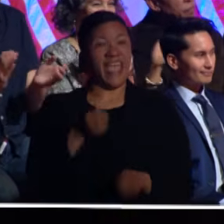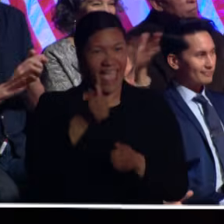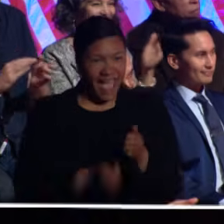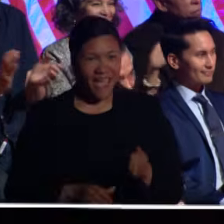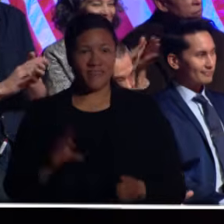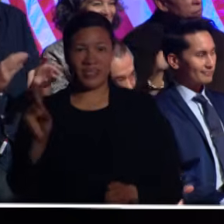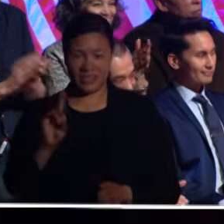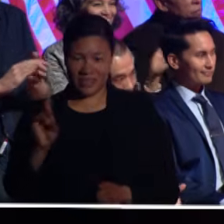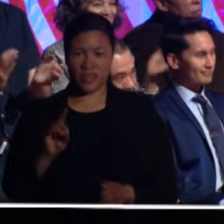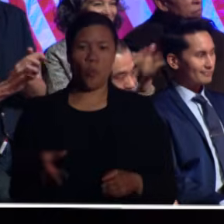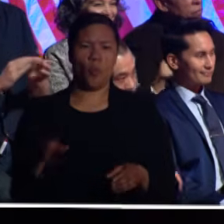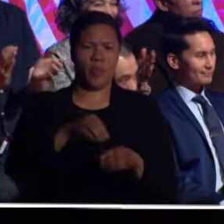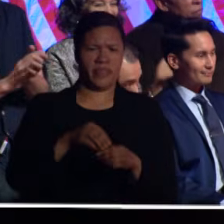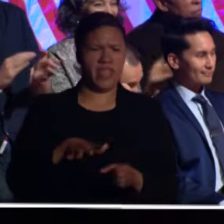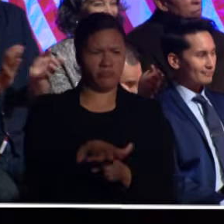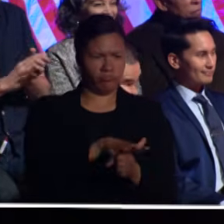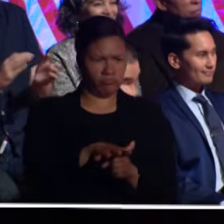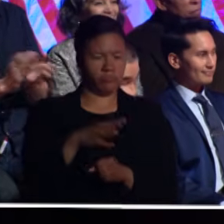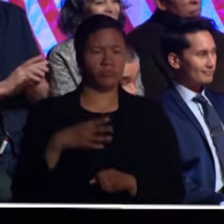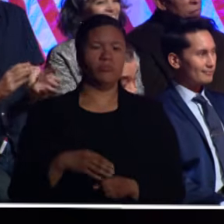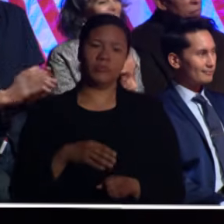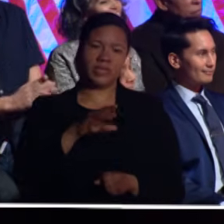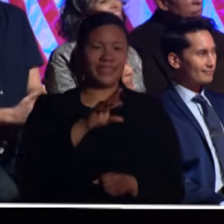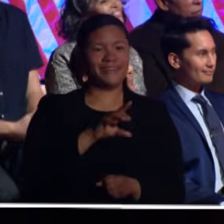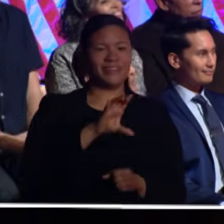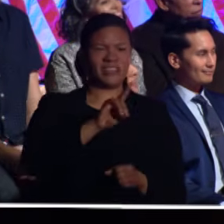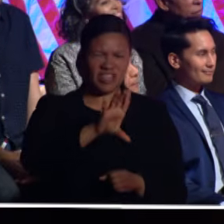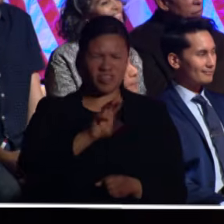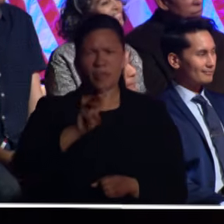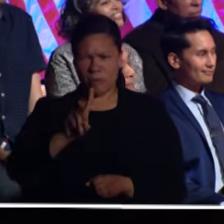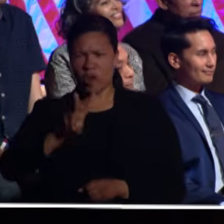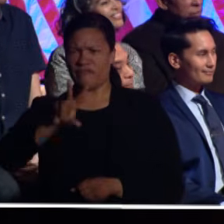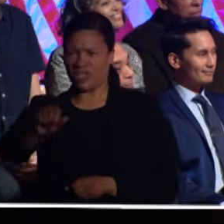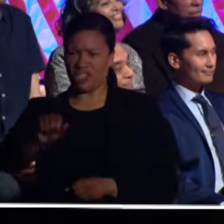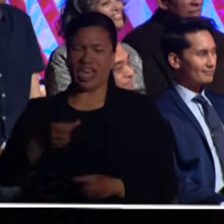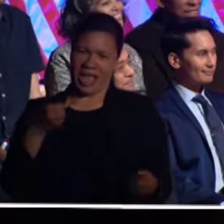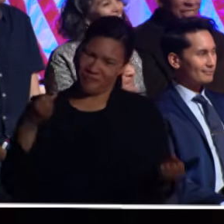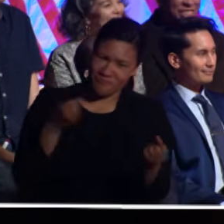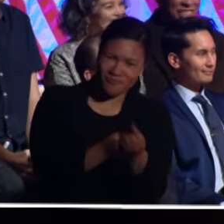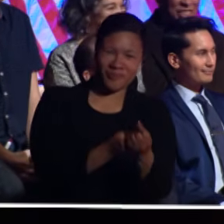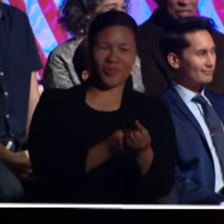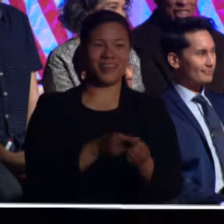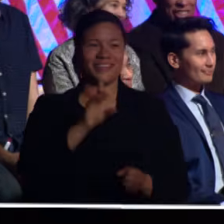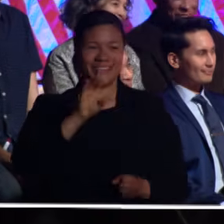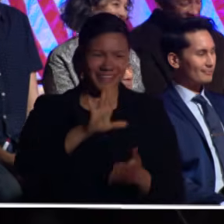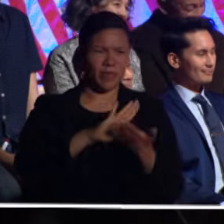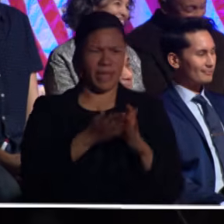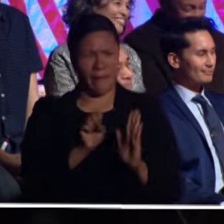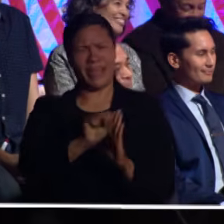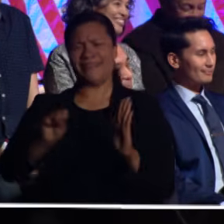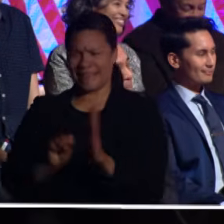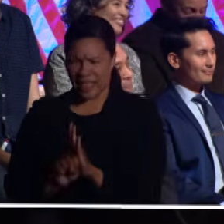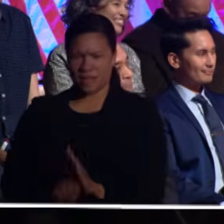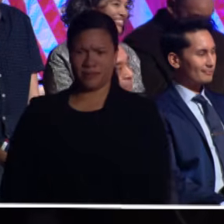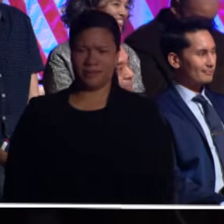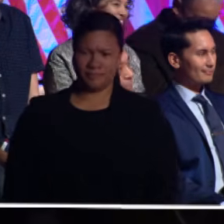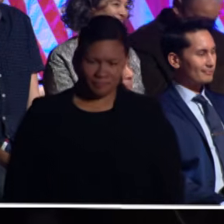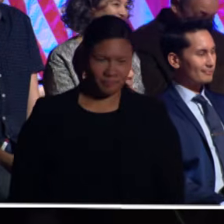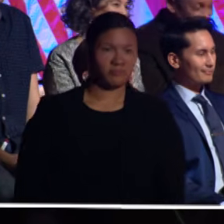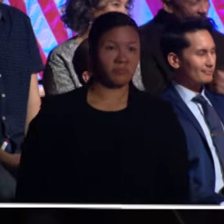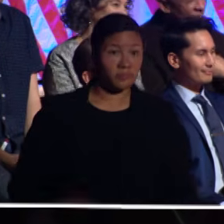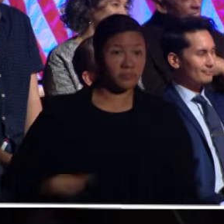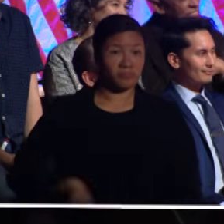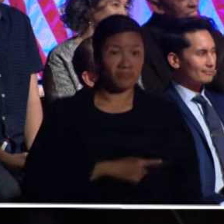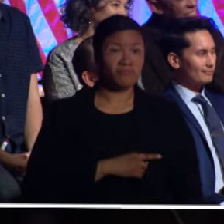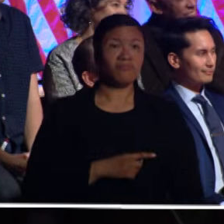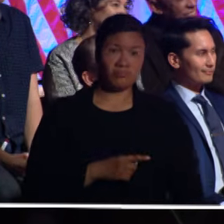the DMV region, save one, has endorsed D.C. statehood. And so we